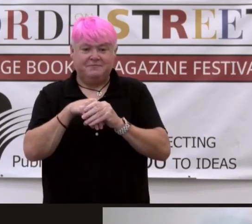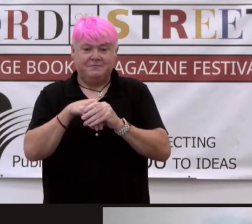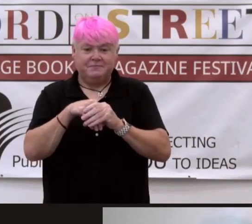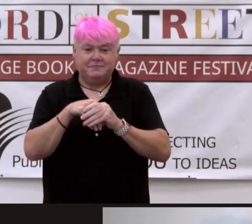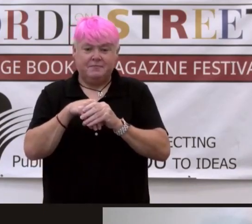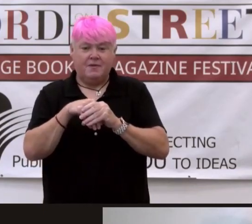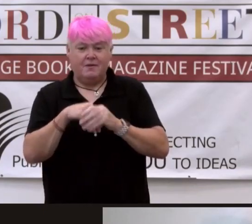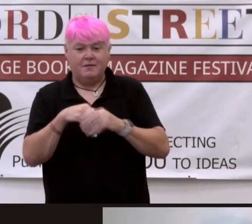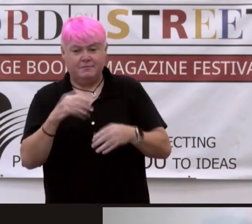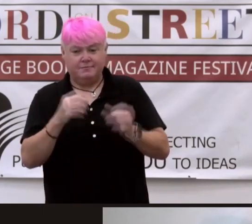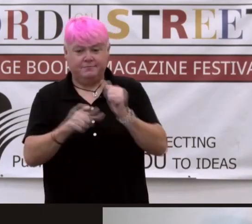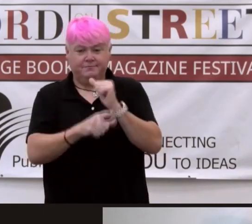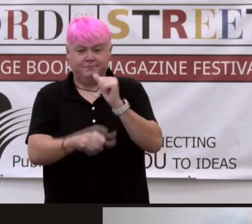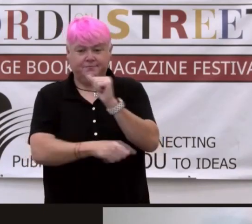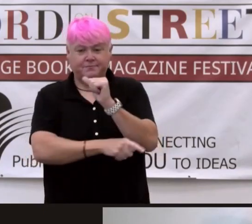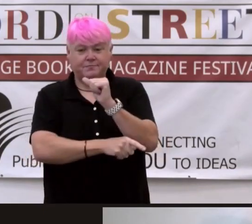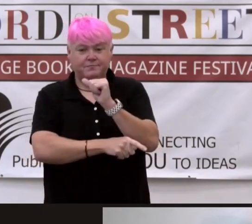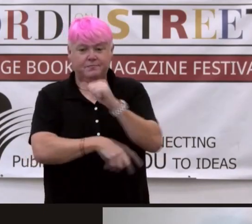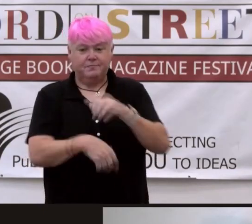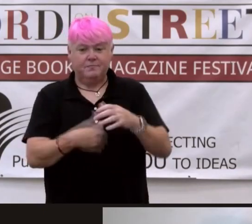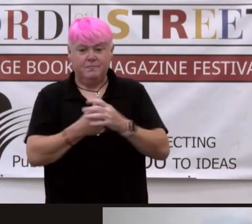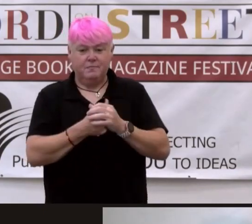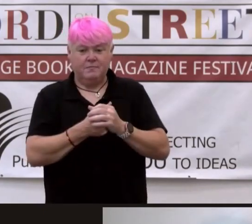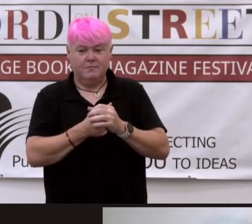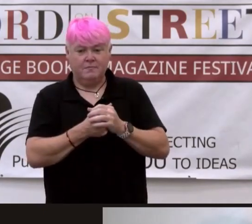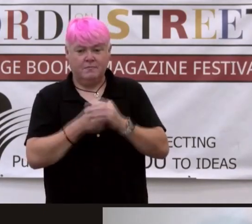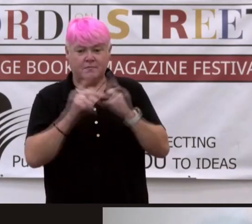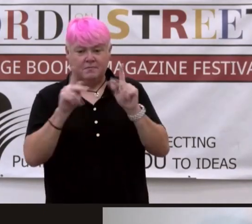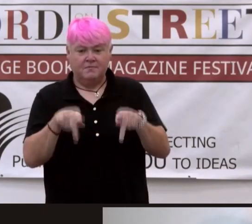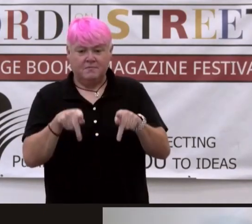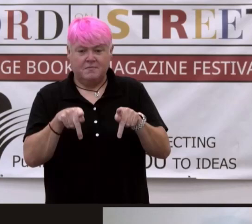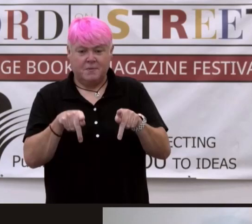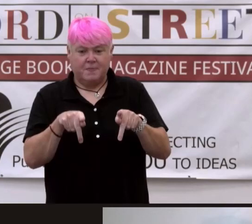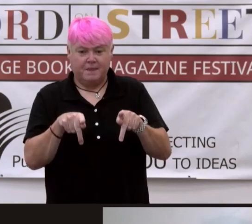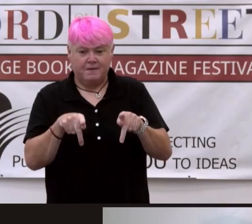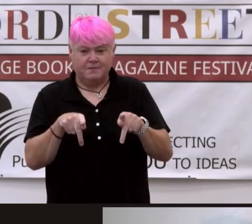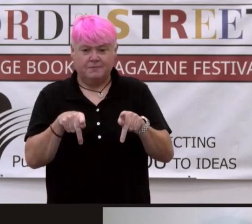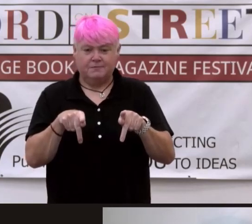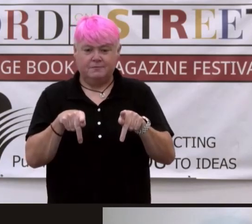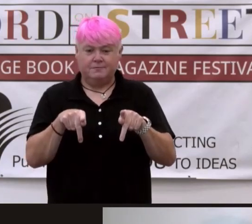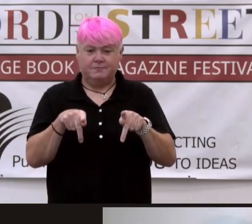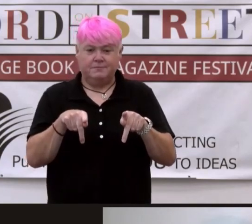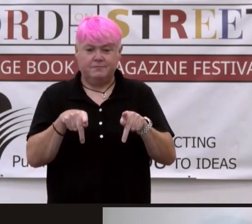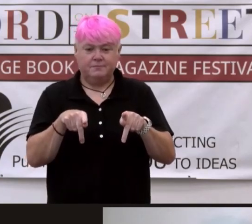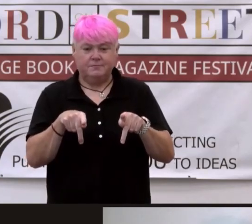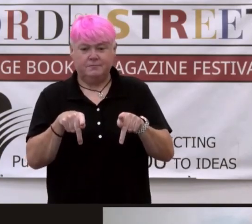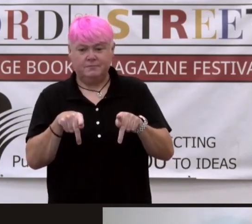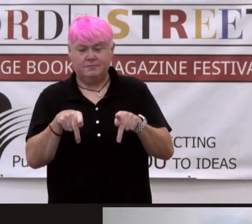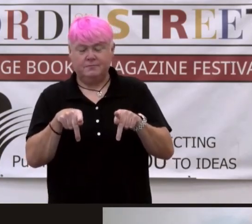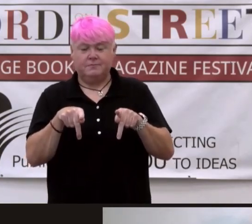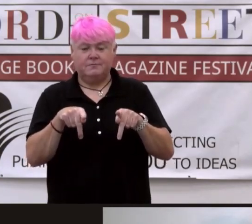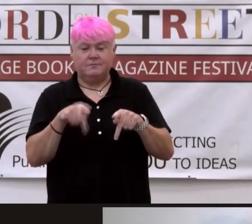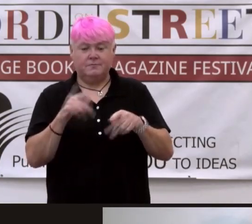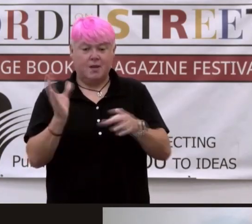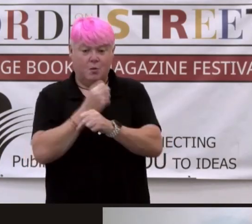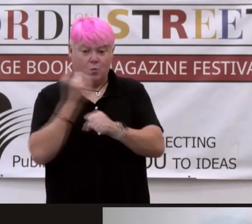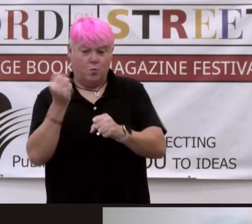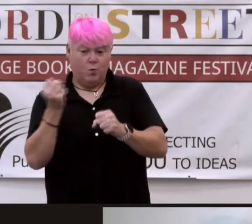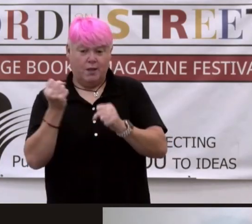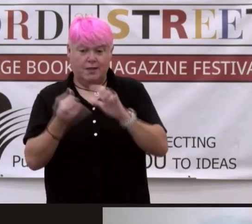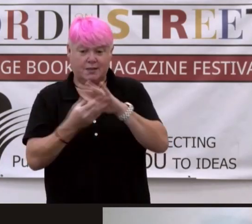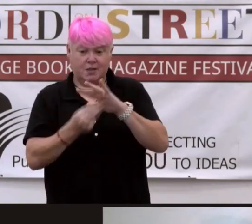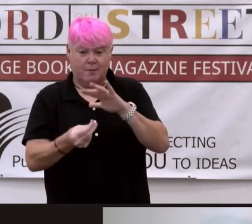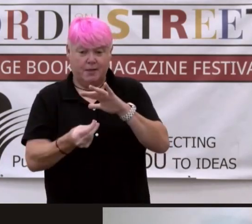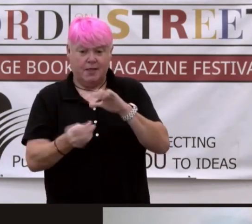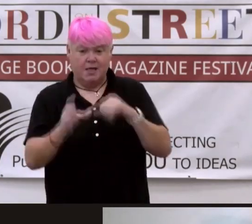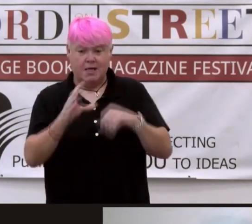Lethbridge and environ sort of person under the age of 18 who would like to win this copy.